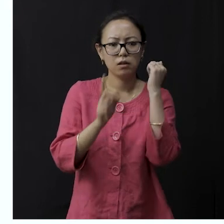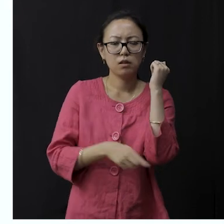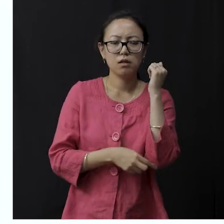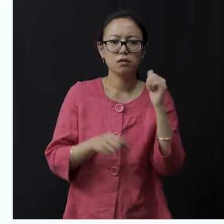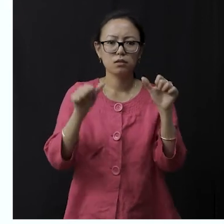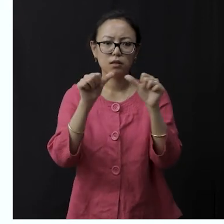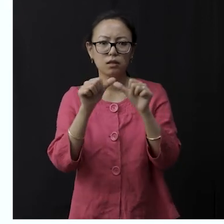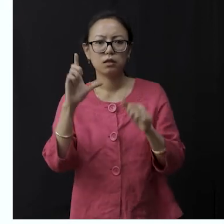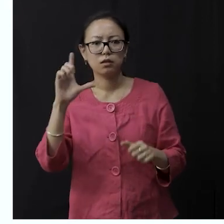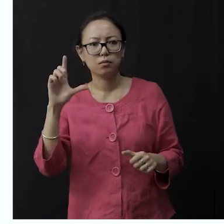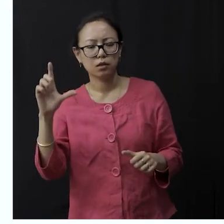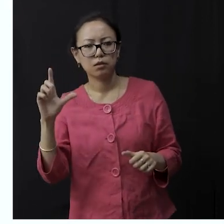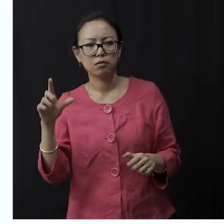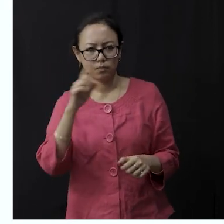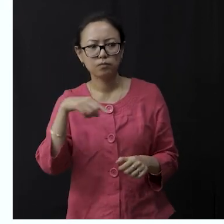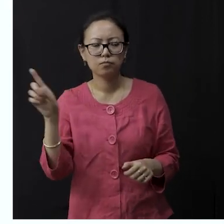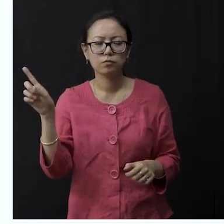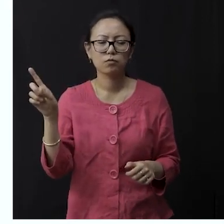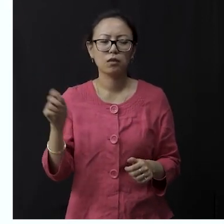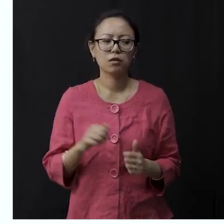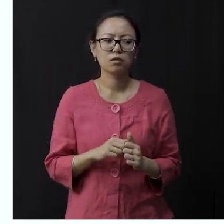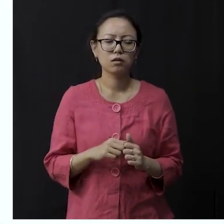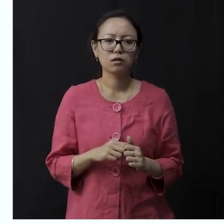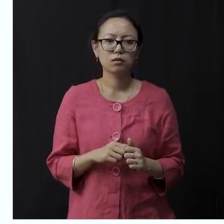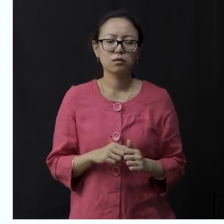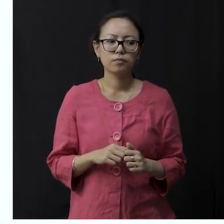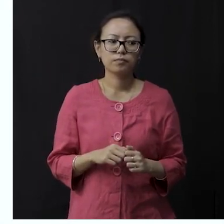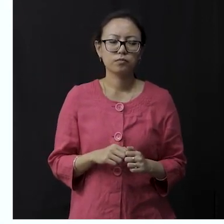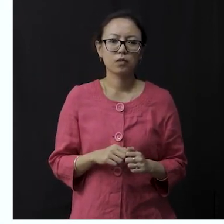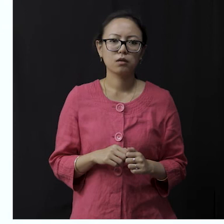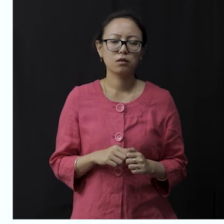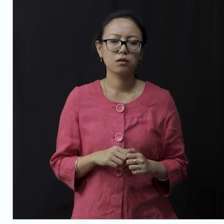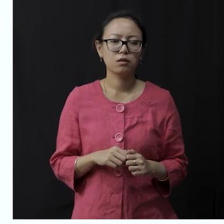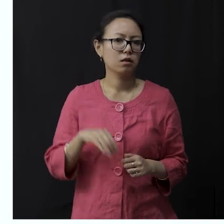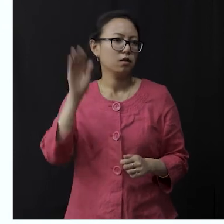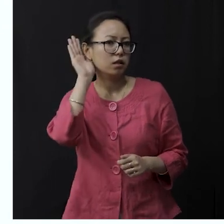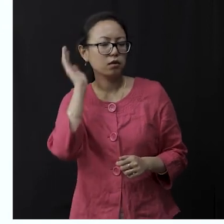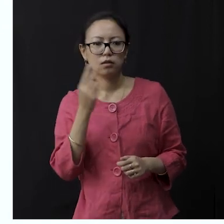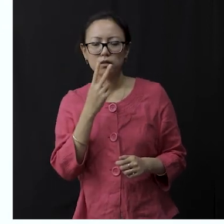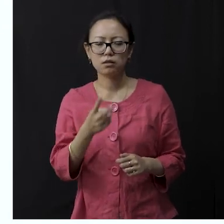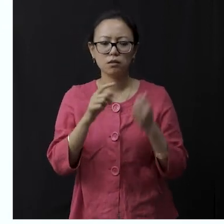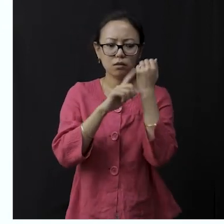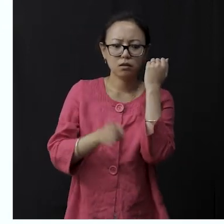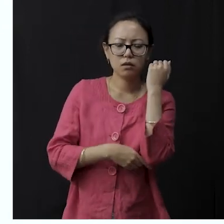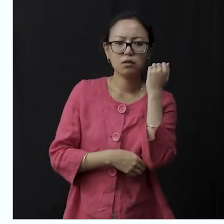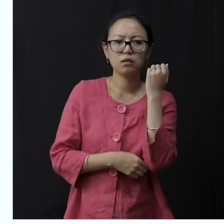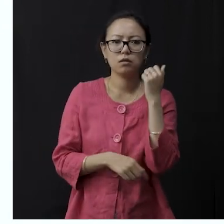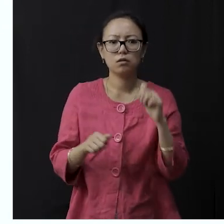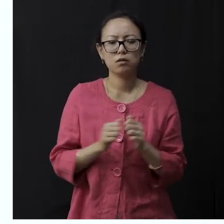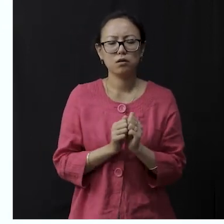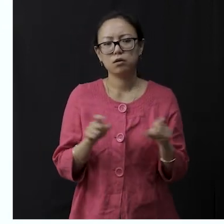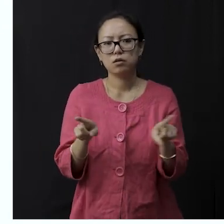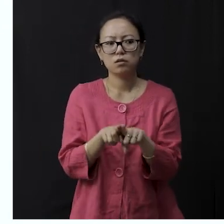is A-double-L. See? All. They all have a similar ending, right?